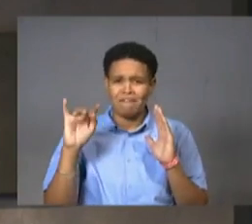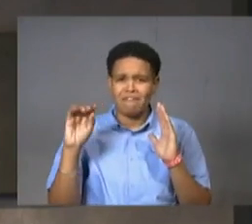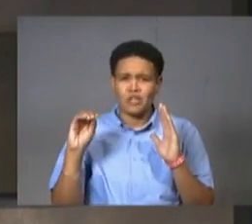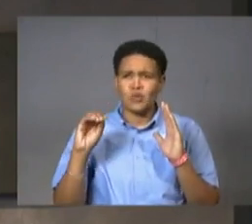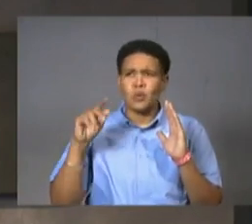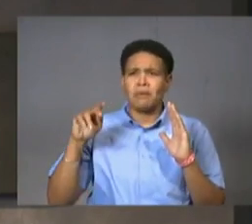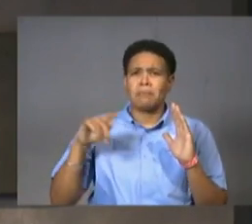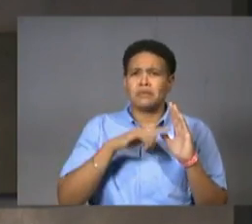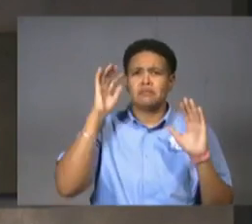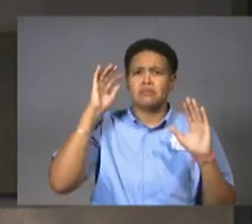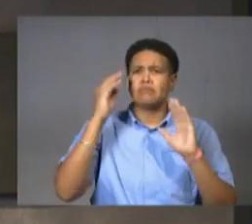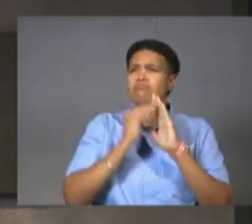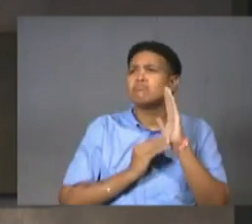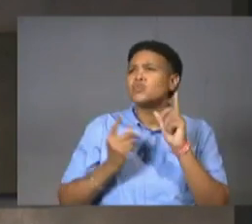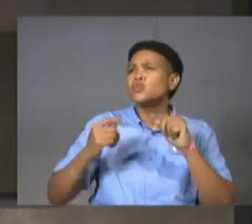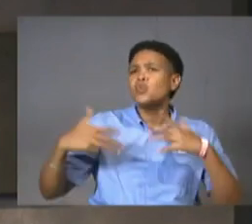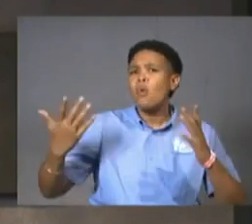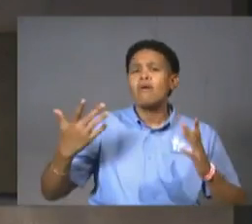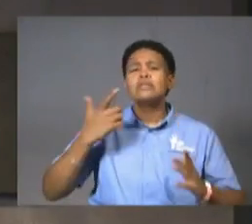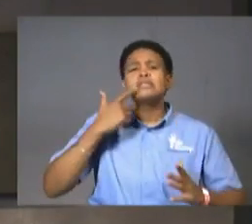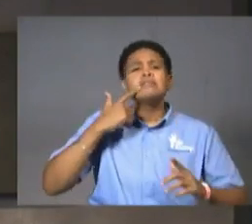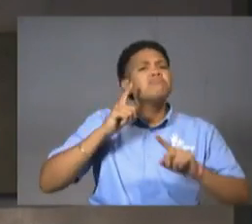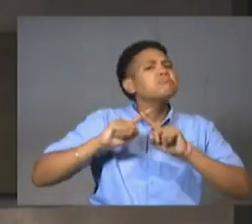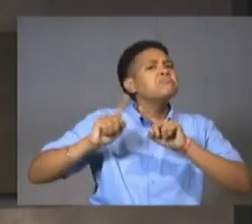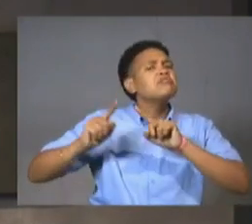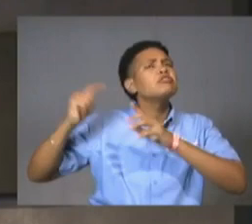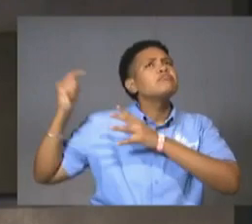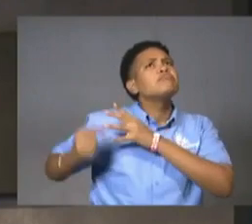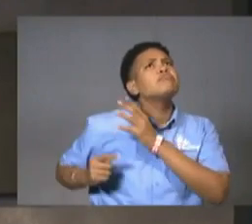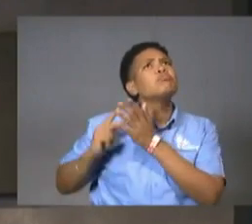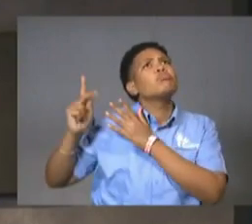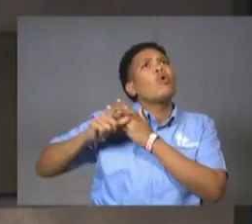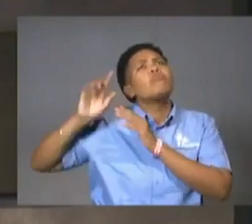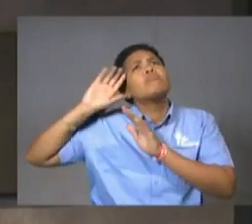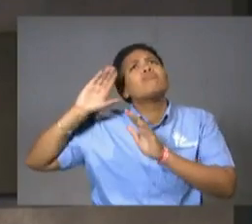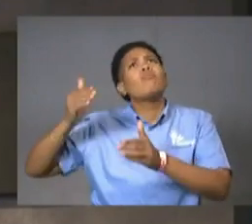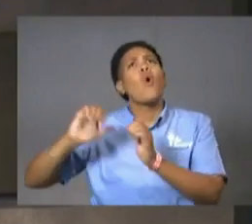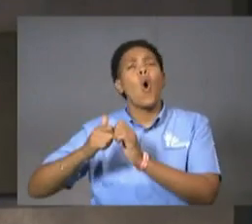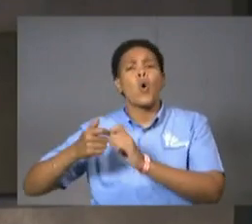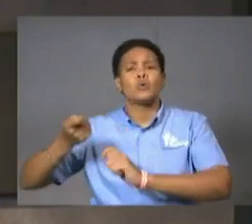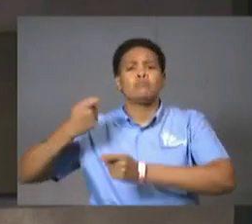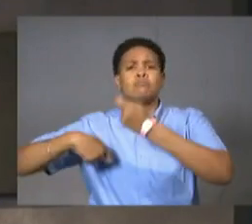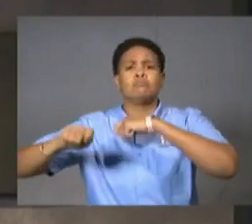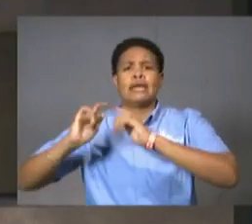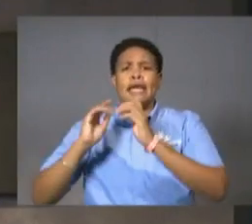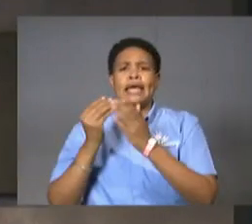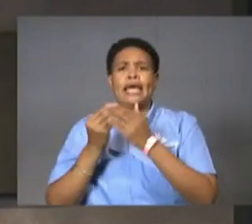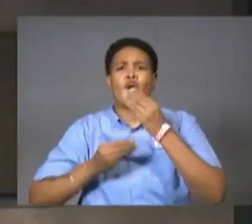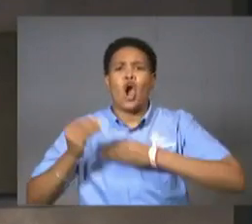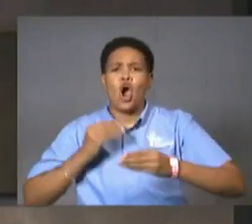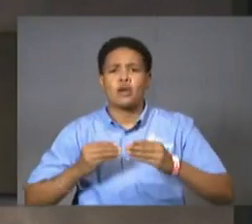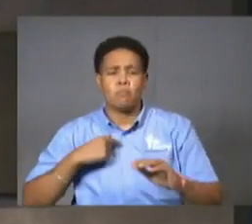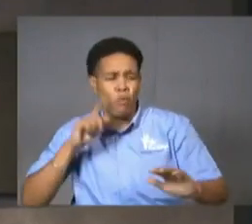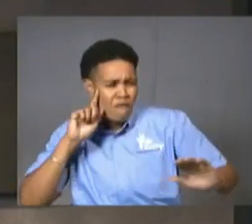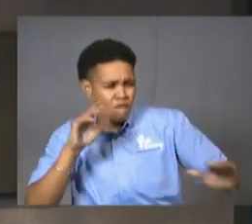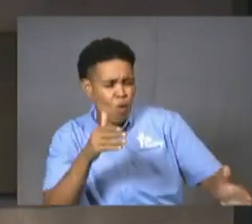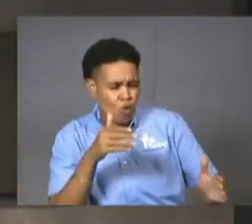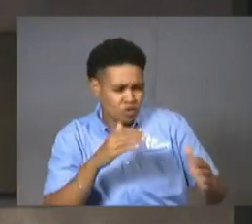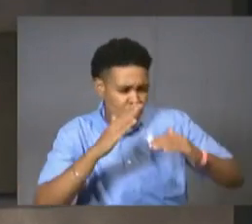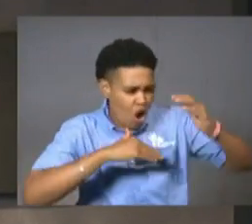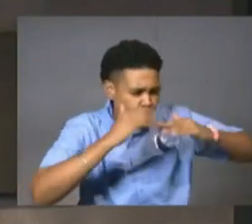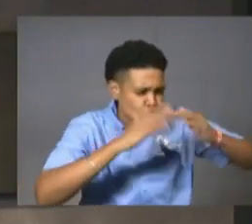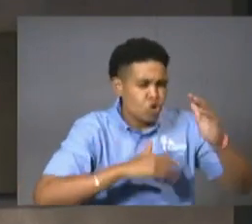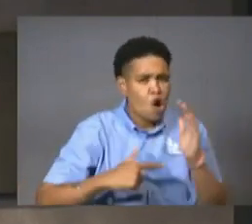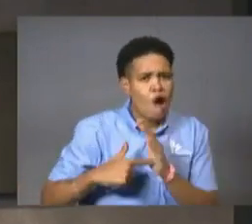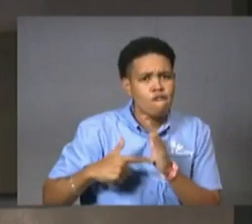turn the economy around from the recession that it's in. We're focusing on housing, construction, affordable housing. We